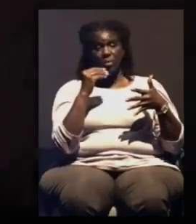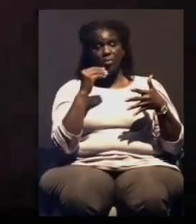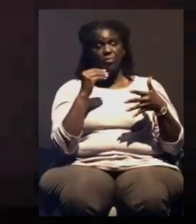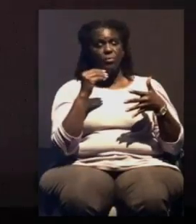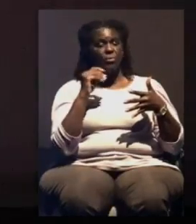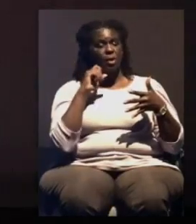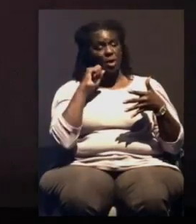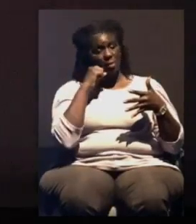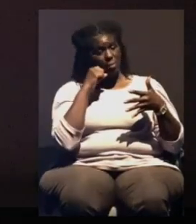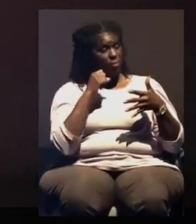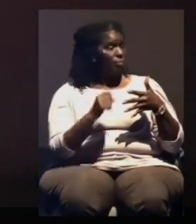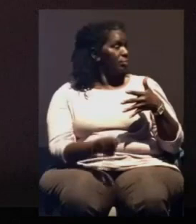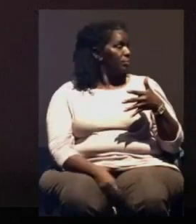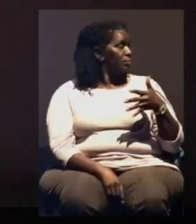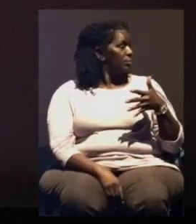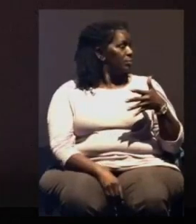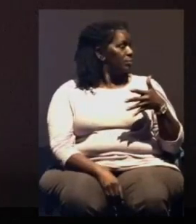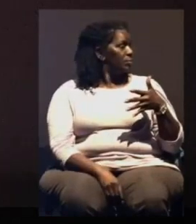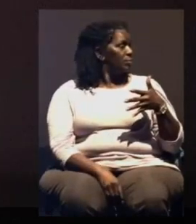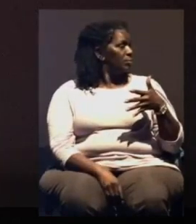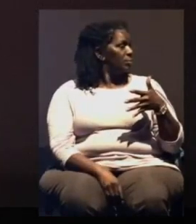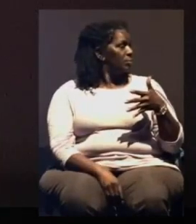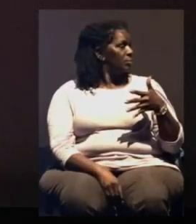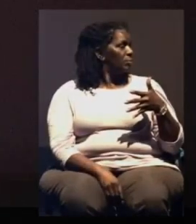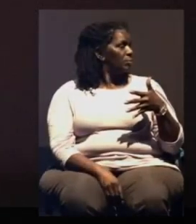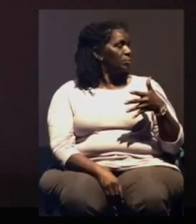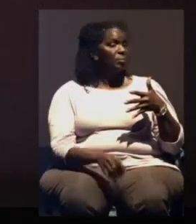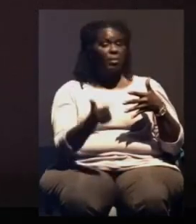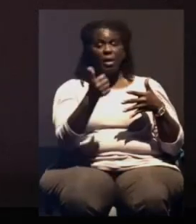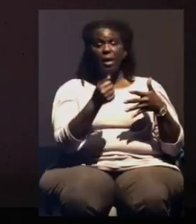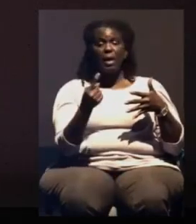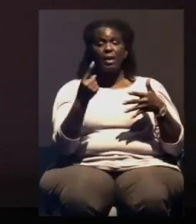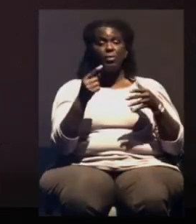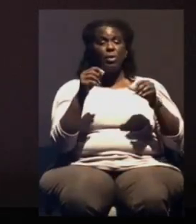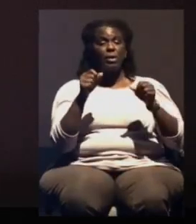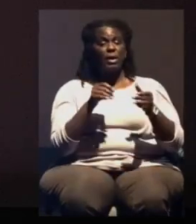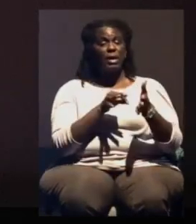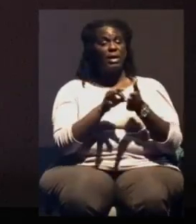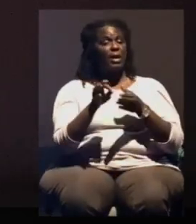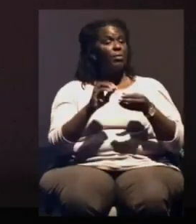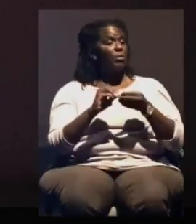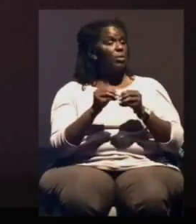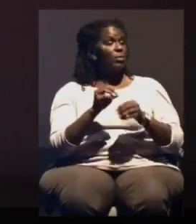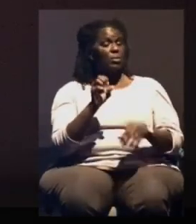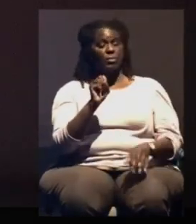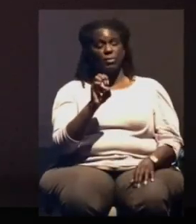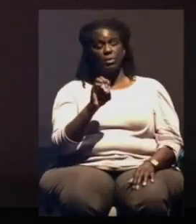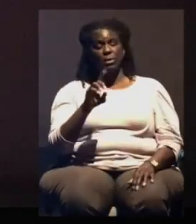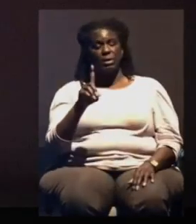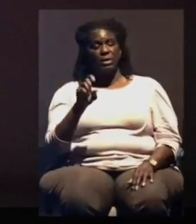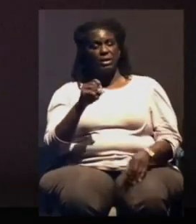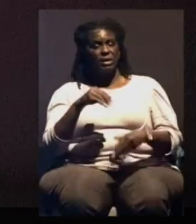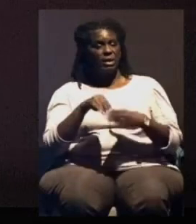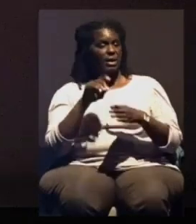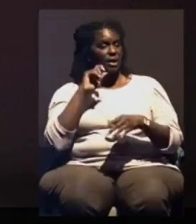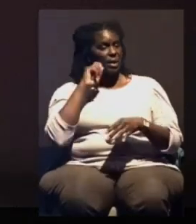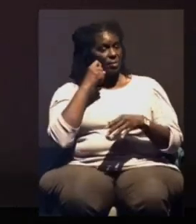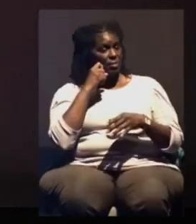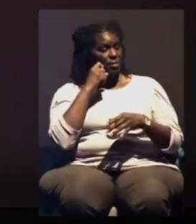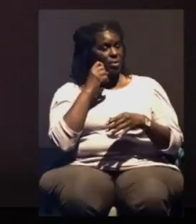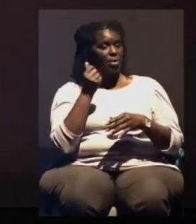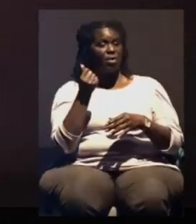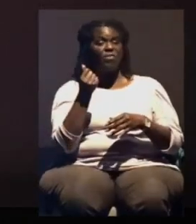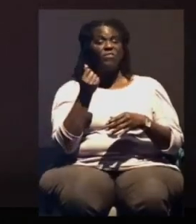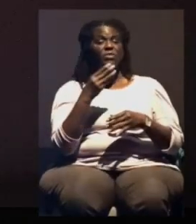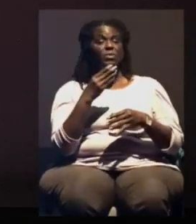line that says, anyone can count the number of seeds in an apple. Few can count the number of